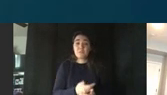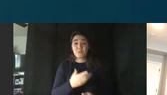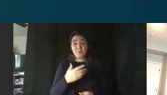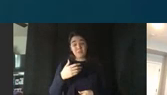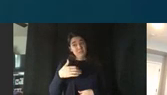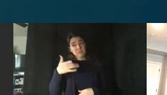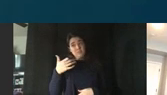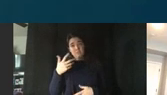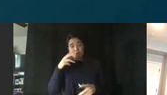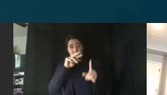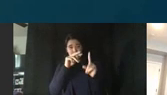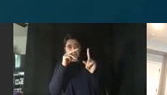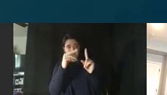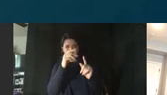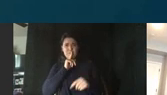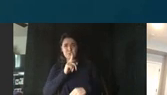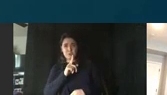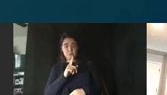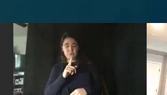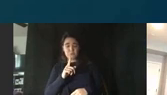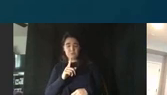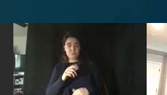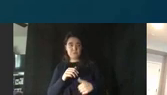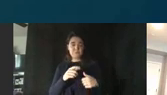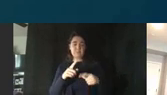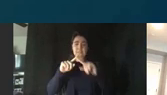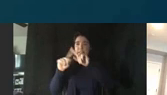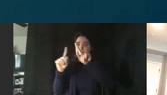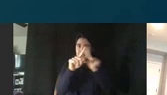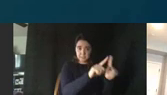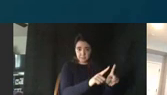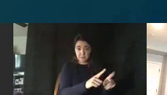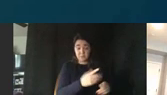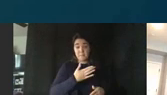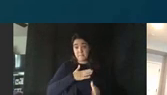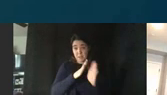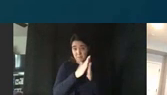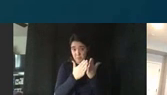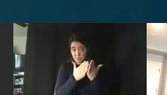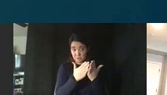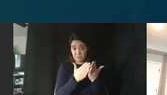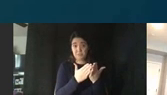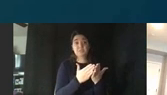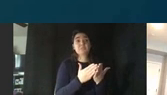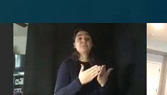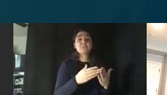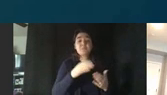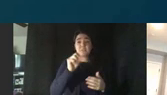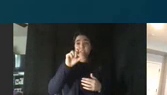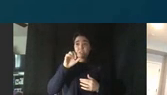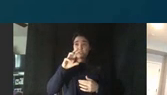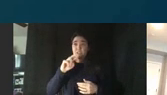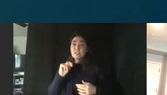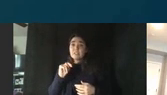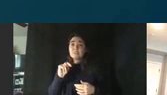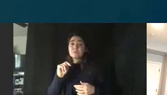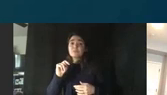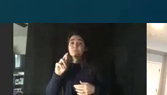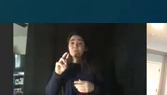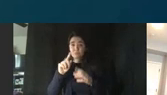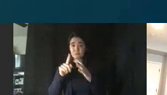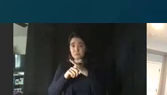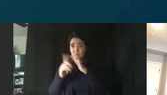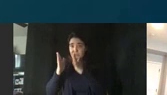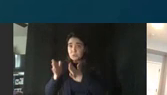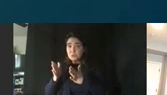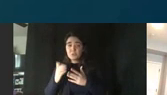someone else's. I know that my book about Syrian refugees could be completely different from another Syrian story about leaving